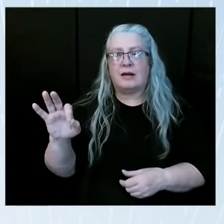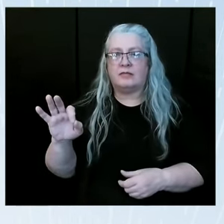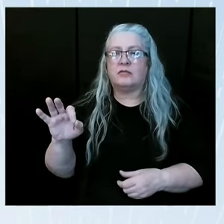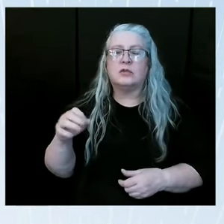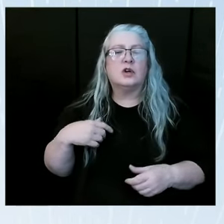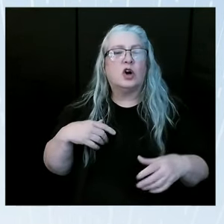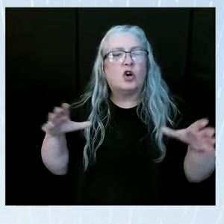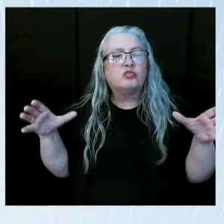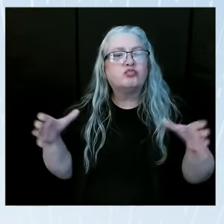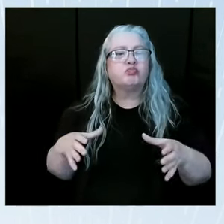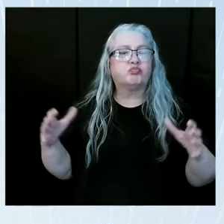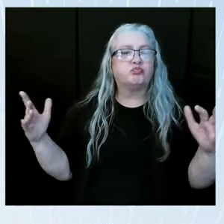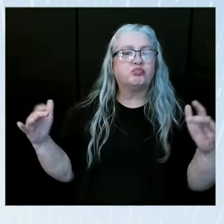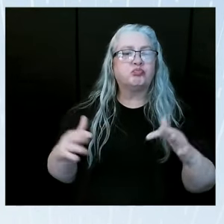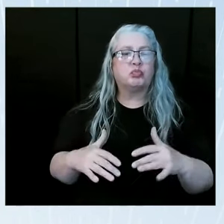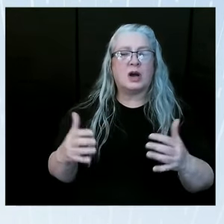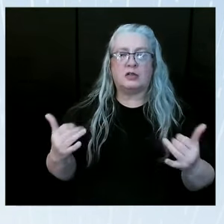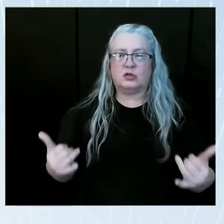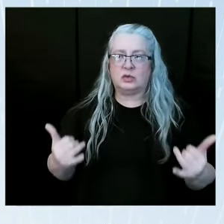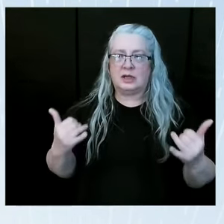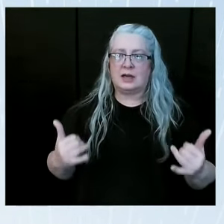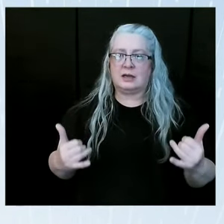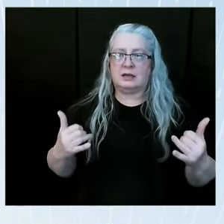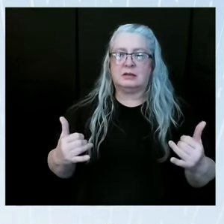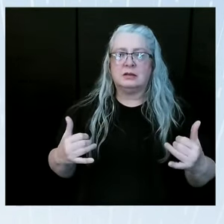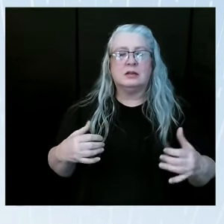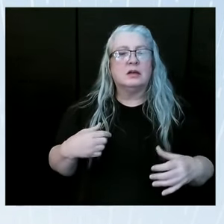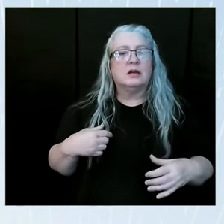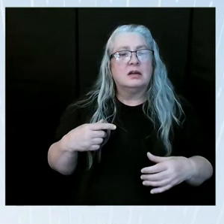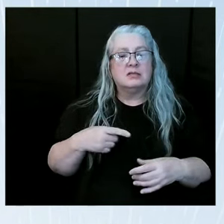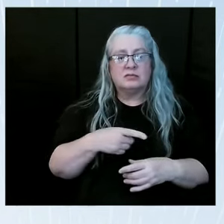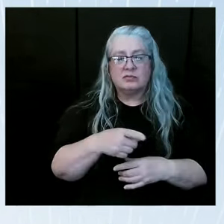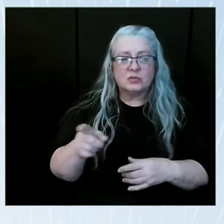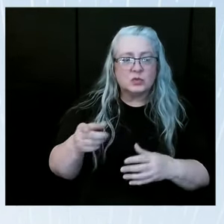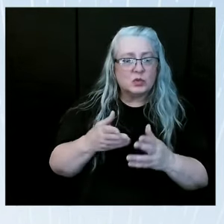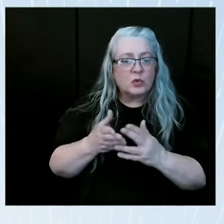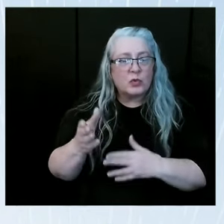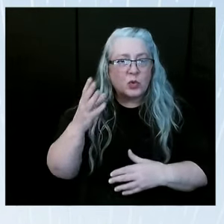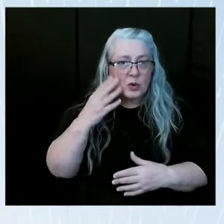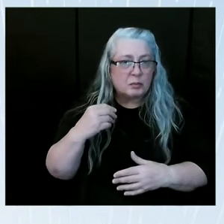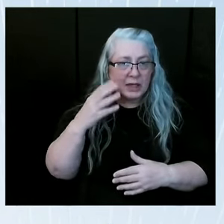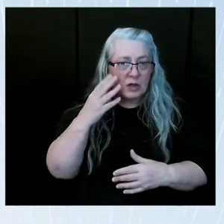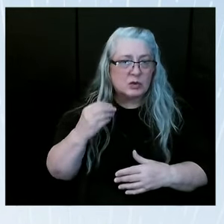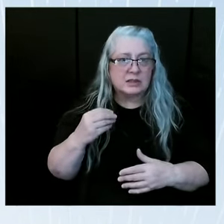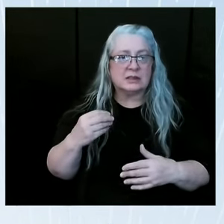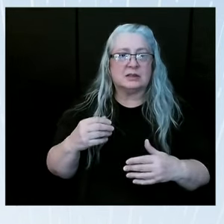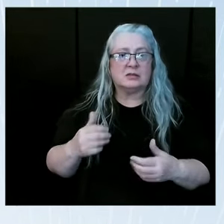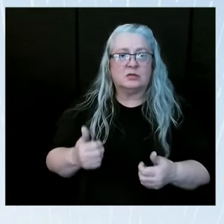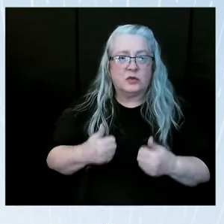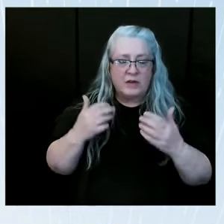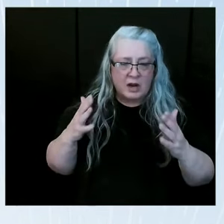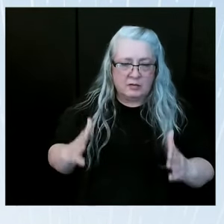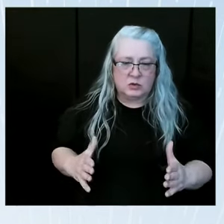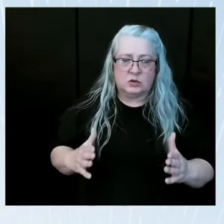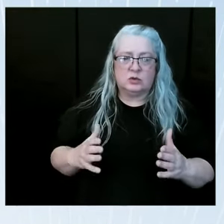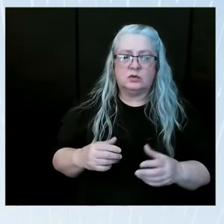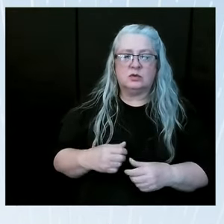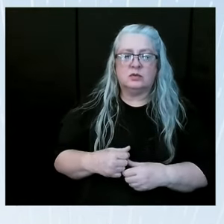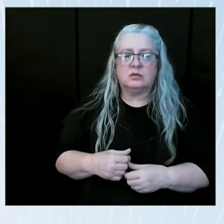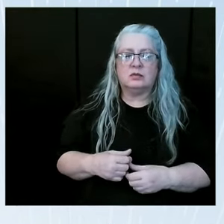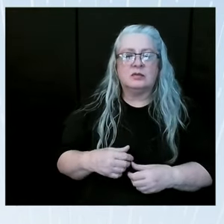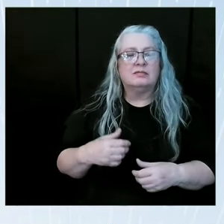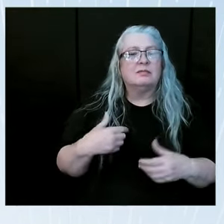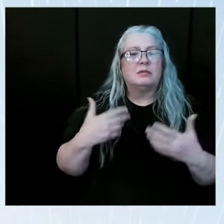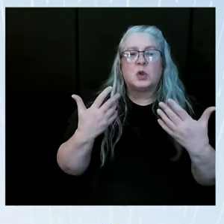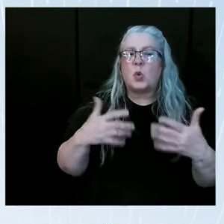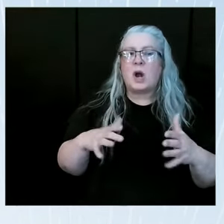forefront, do that in a way that is not tokenizing? How can we